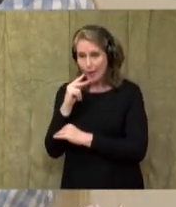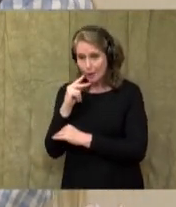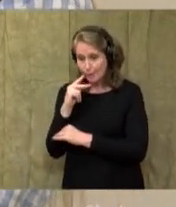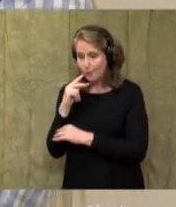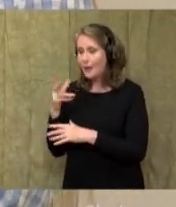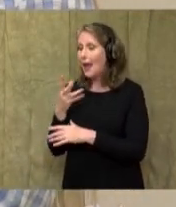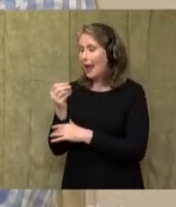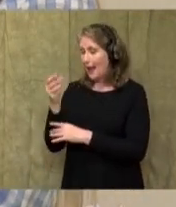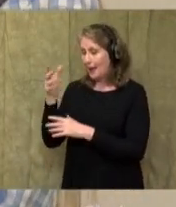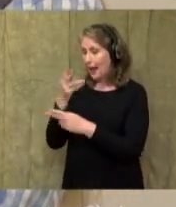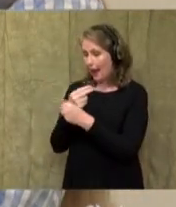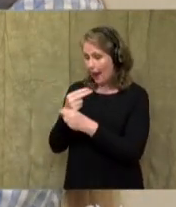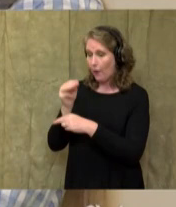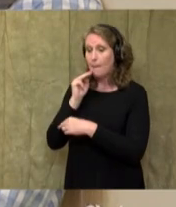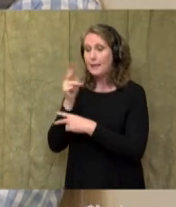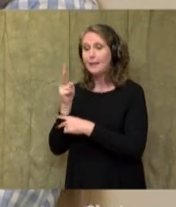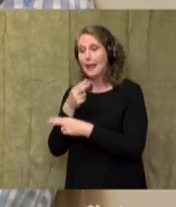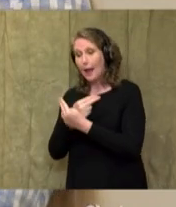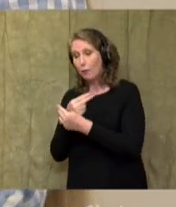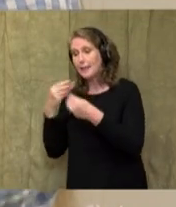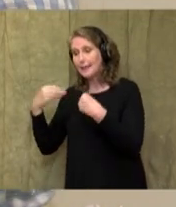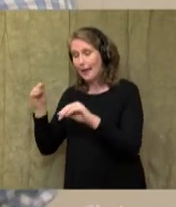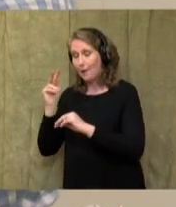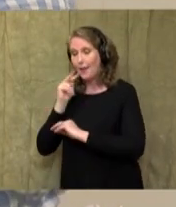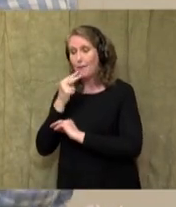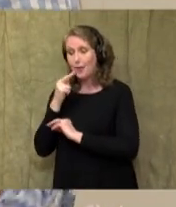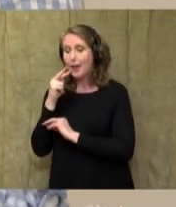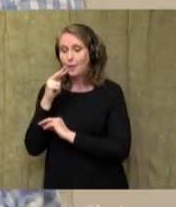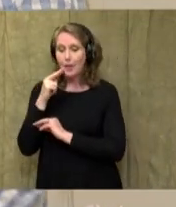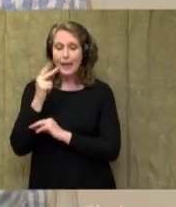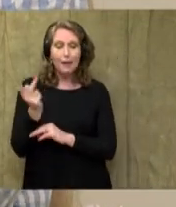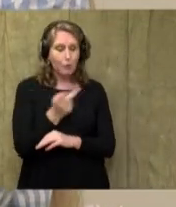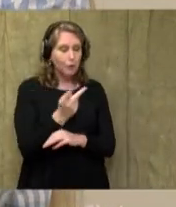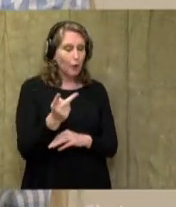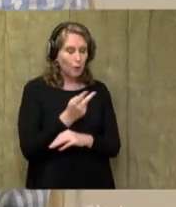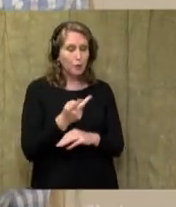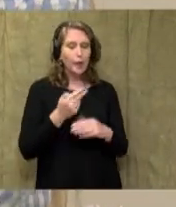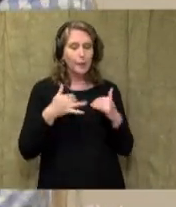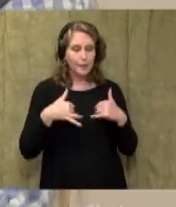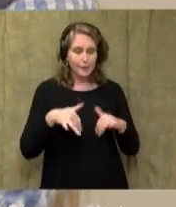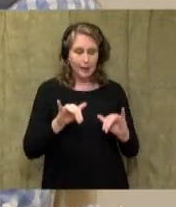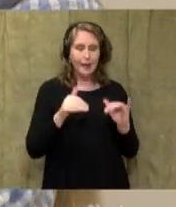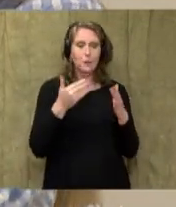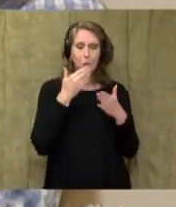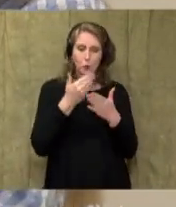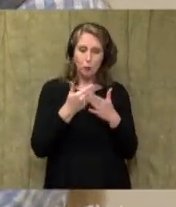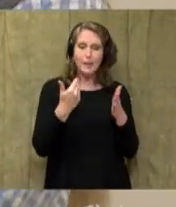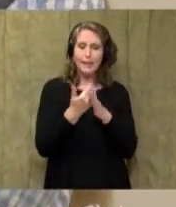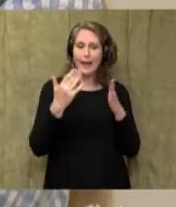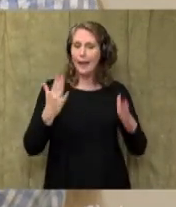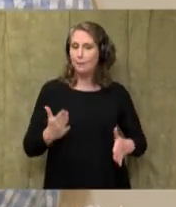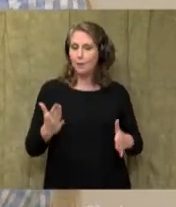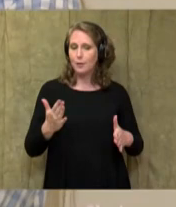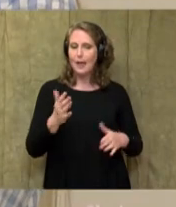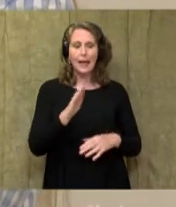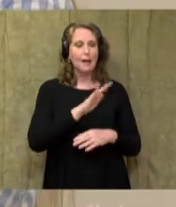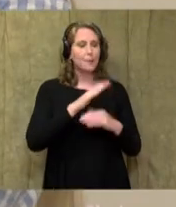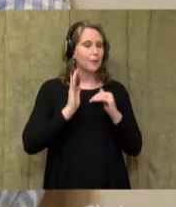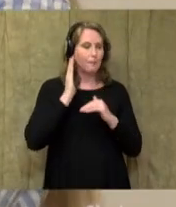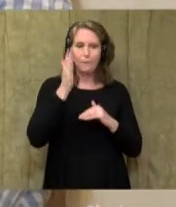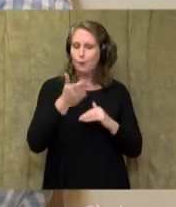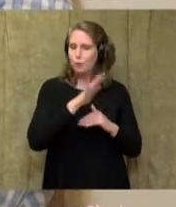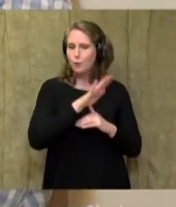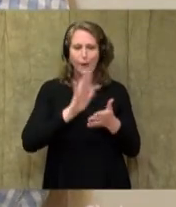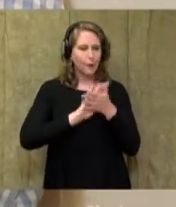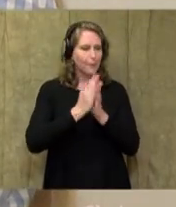to live happily as neighbors, they never became business partners again. The